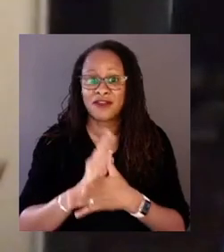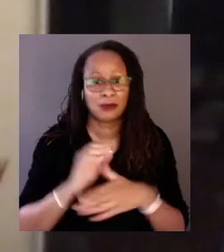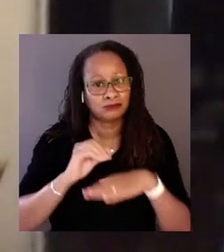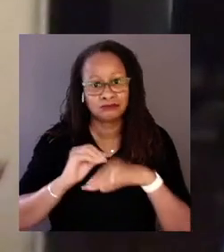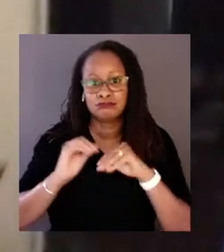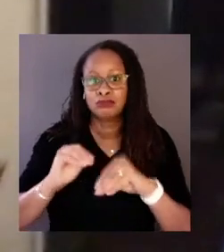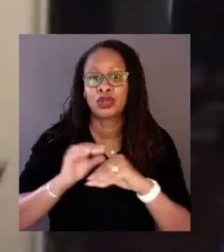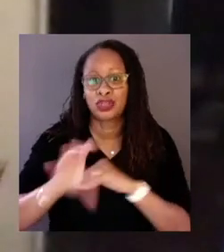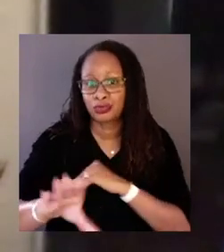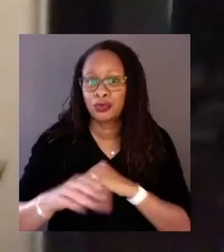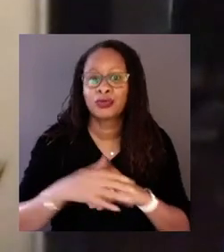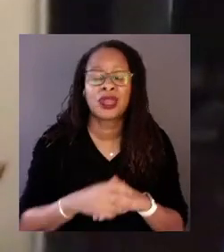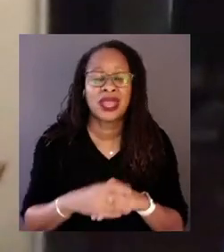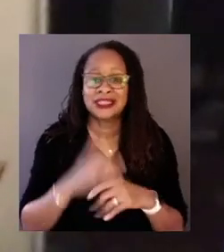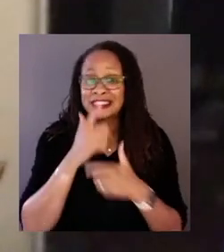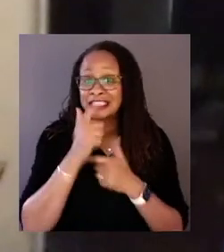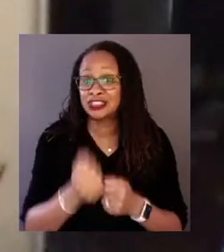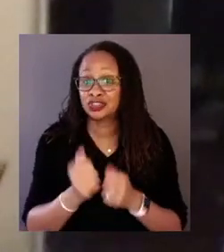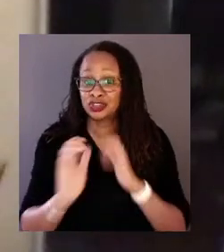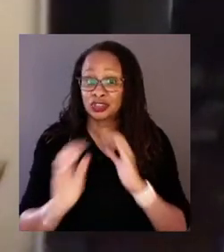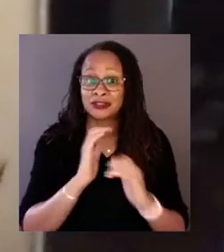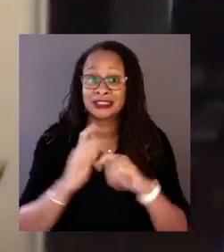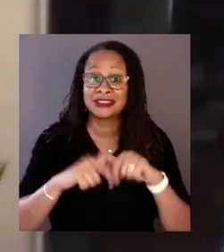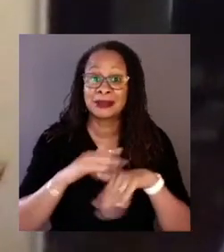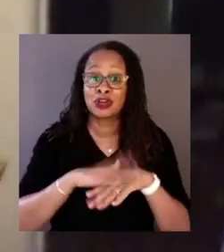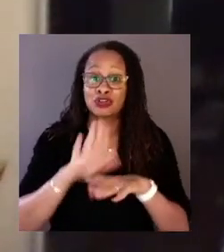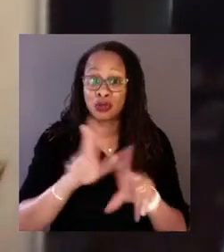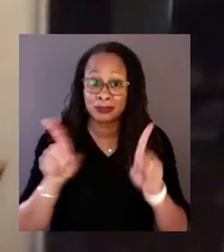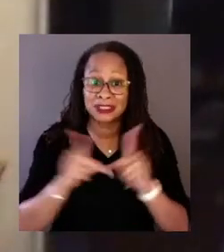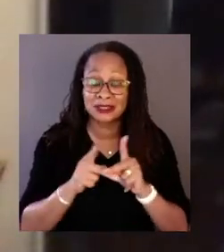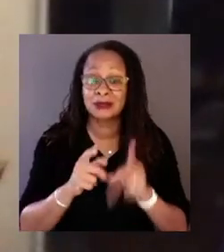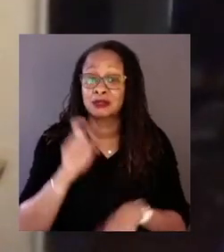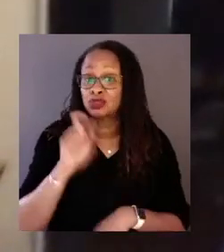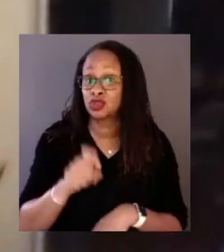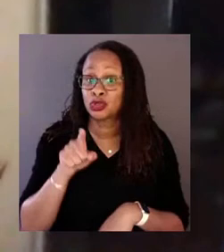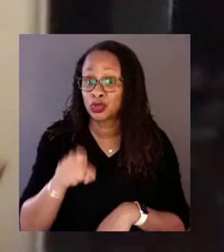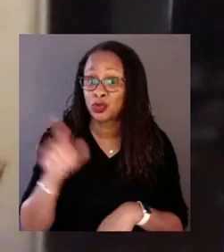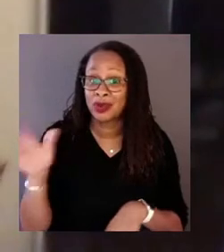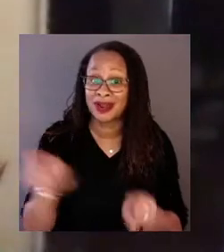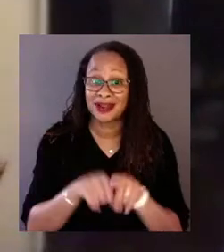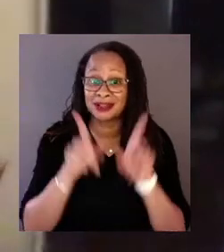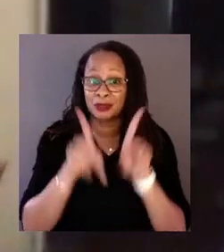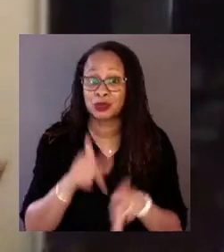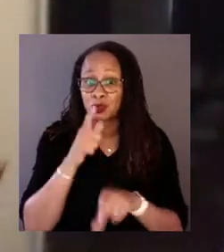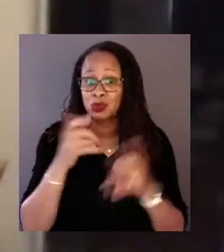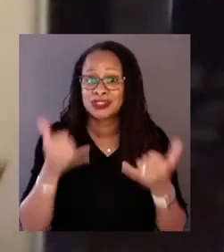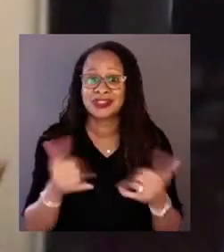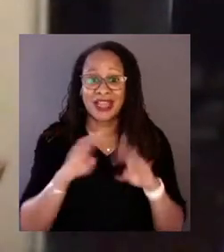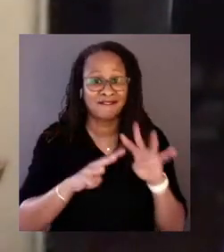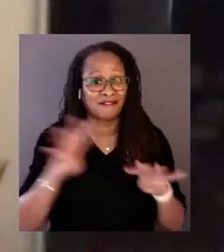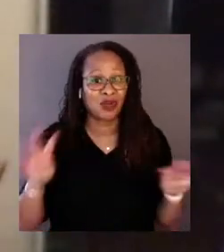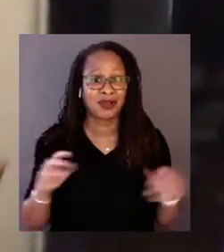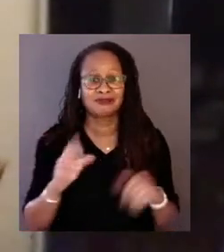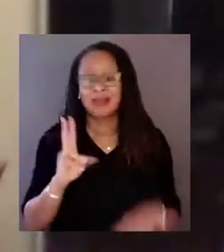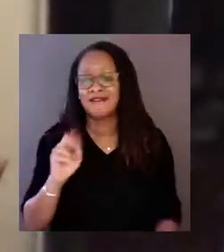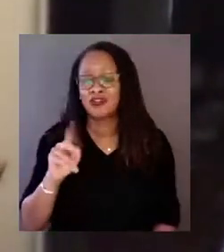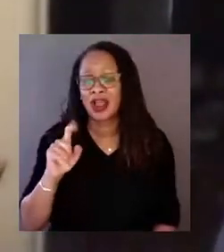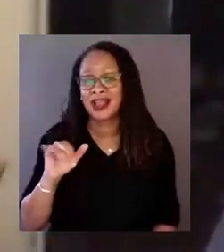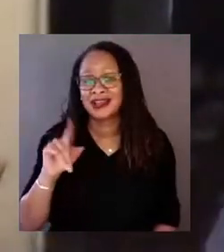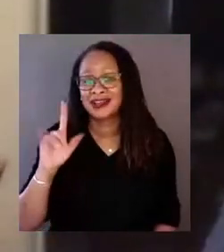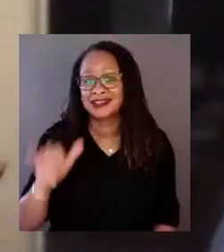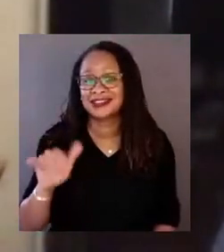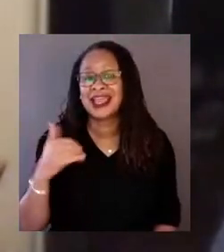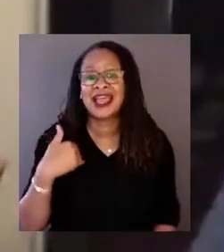it's an interesting conversation depending on your position. I'm sure that you, as, you know, someone that's now at Variety, have as an editor, has a different take